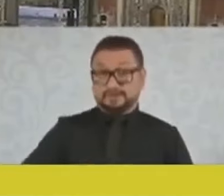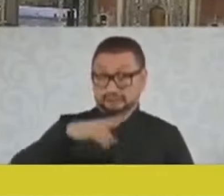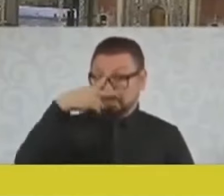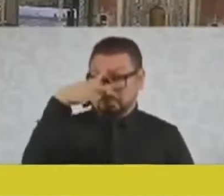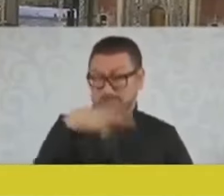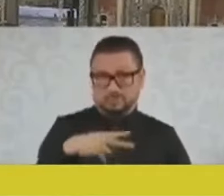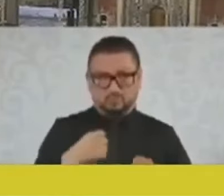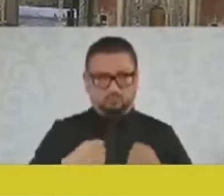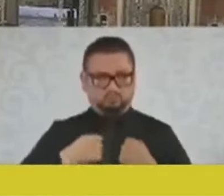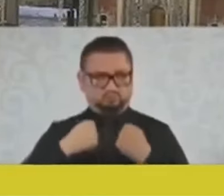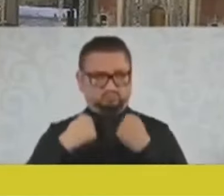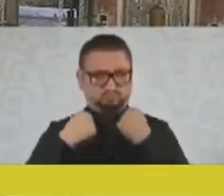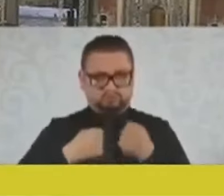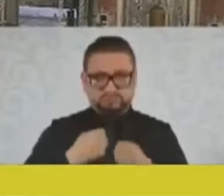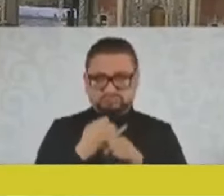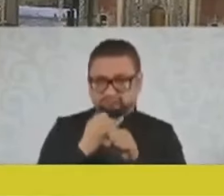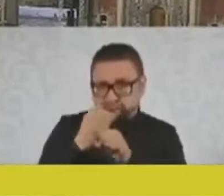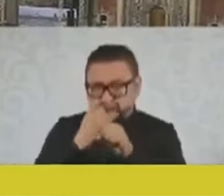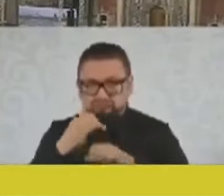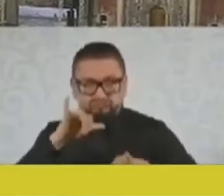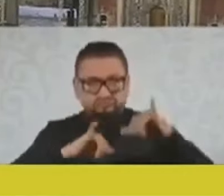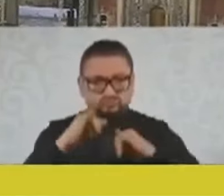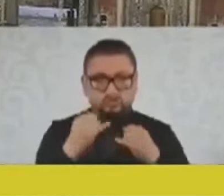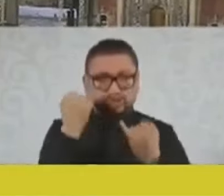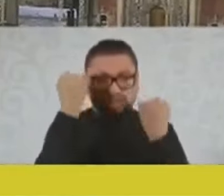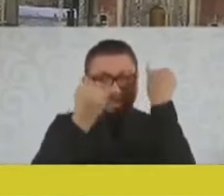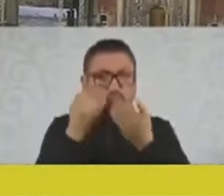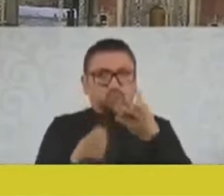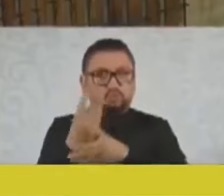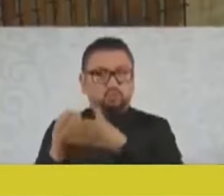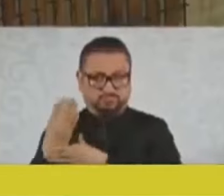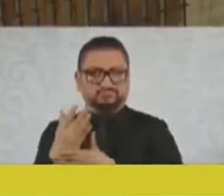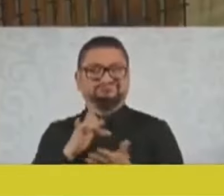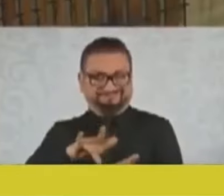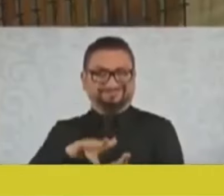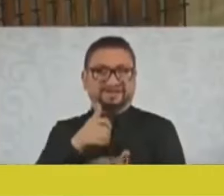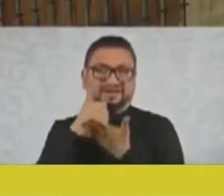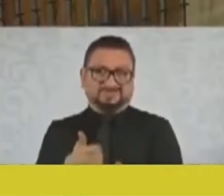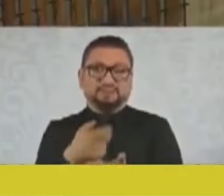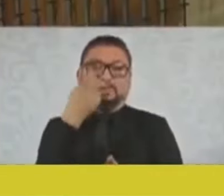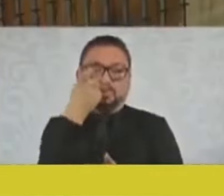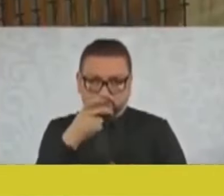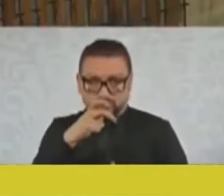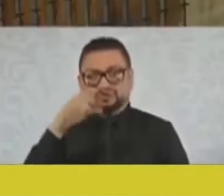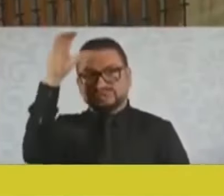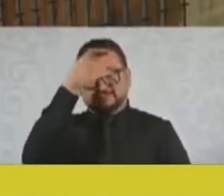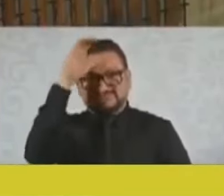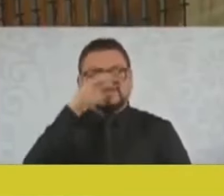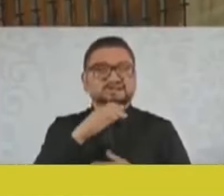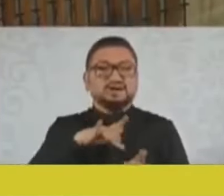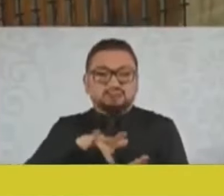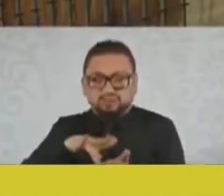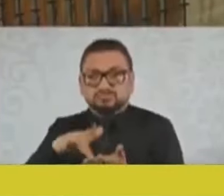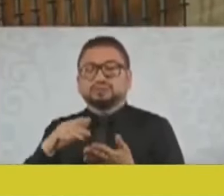33. We will make out of Mexico a power of science and